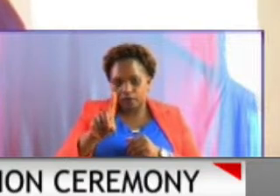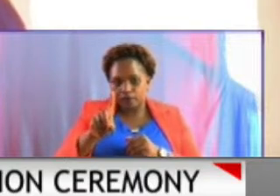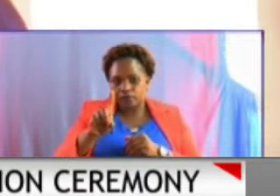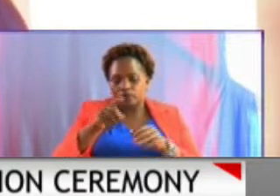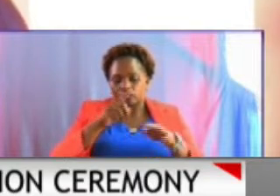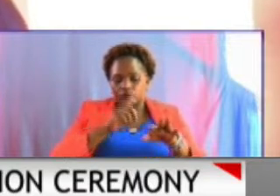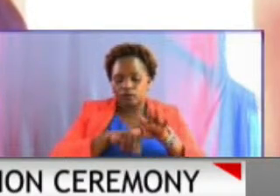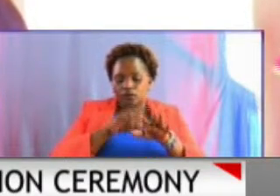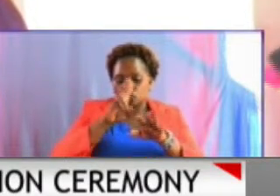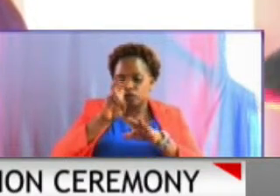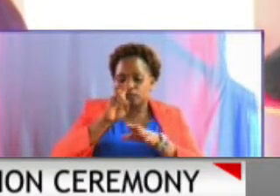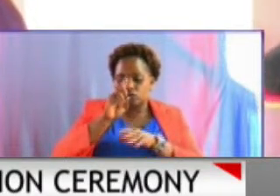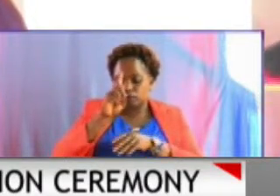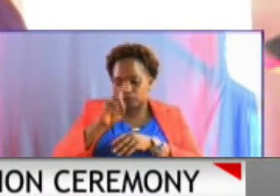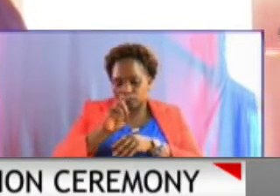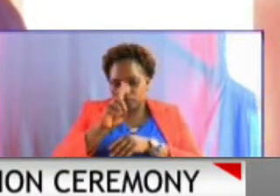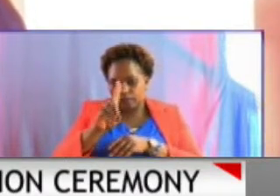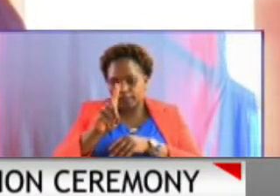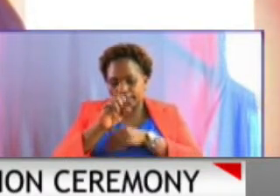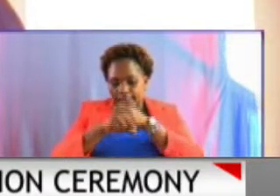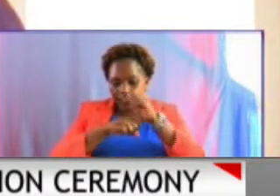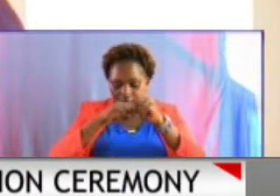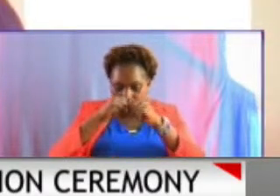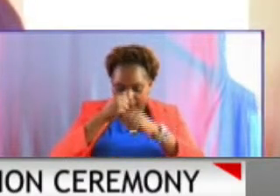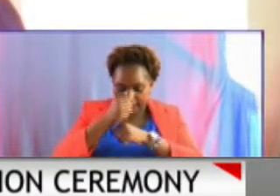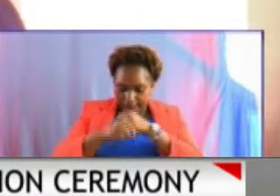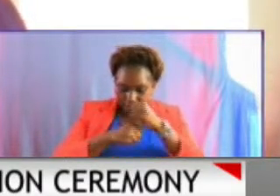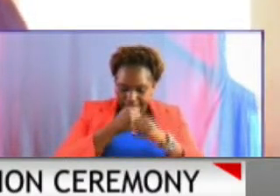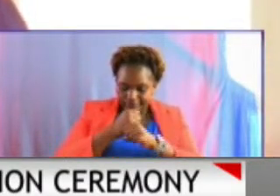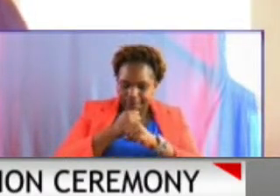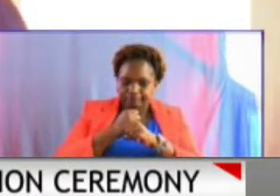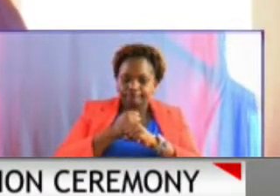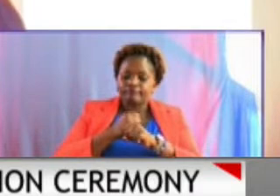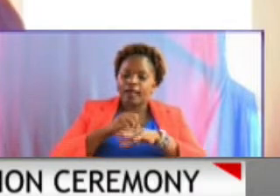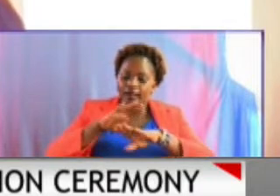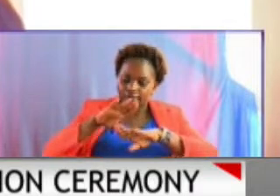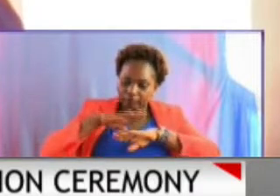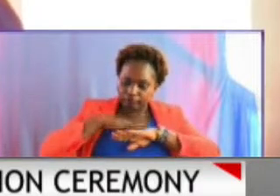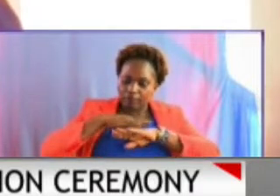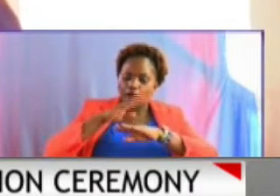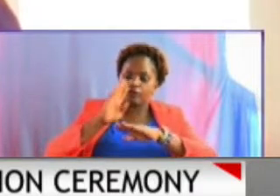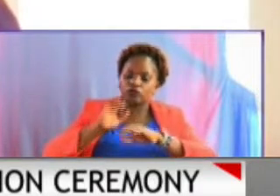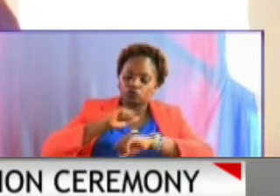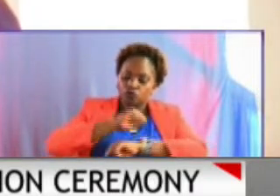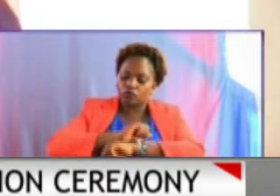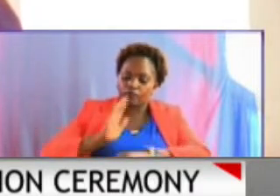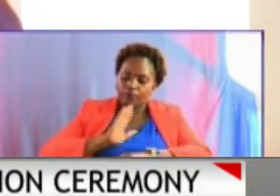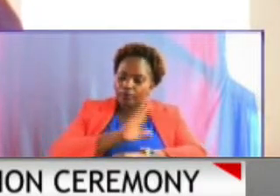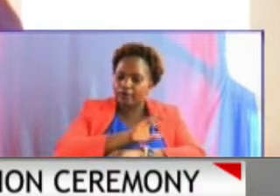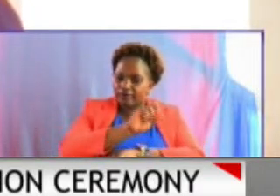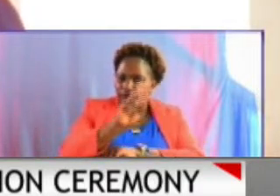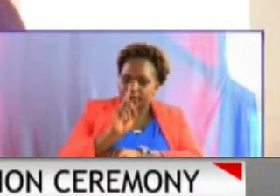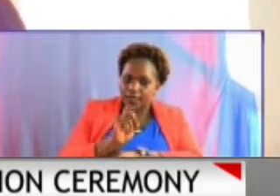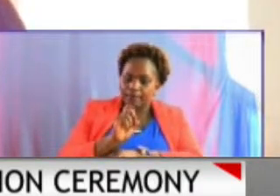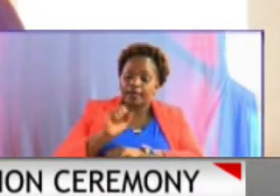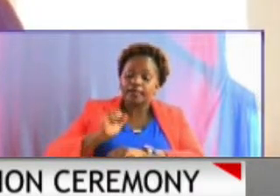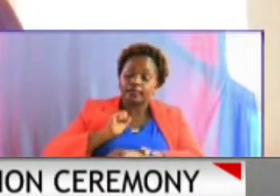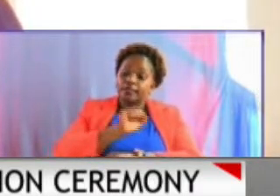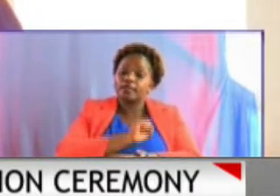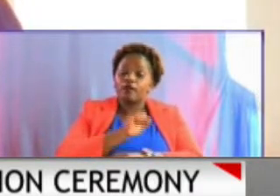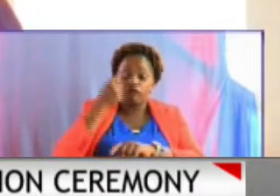the 2020-2021 academic year satisfied the School Board of Examiners and the Senate for